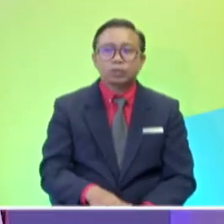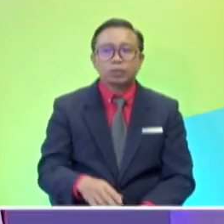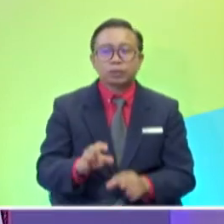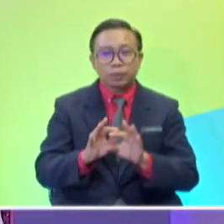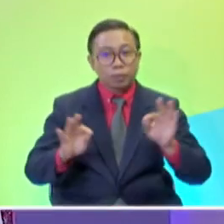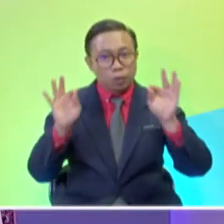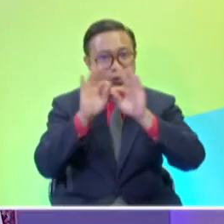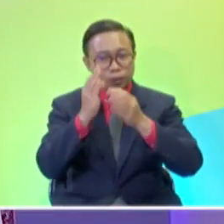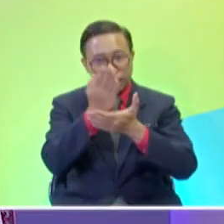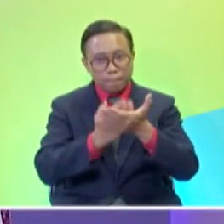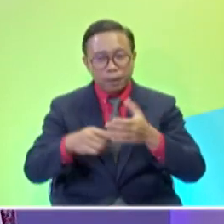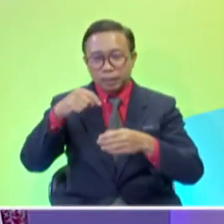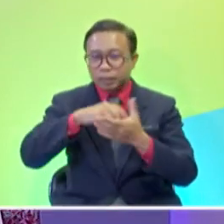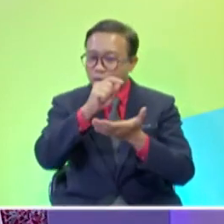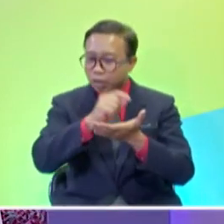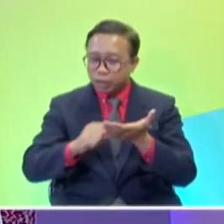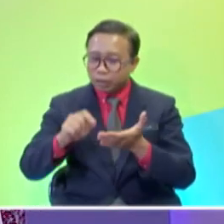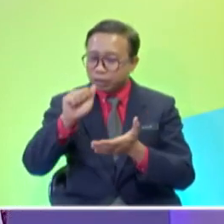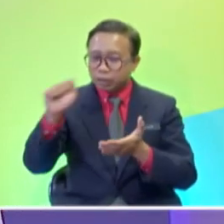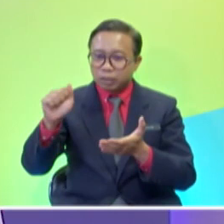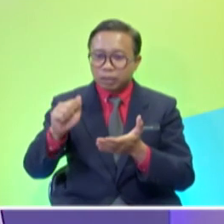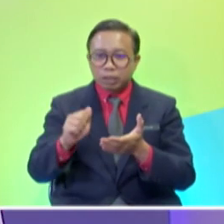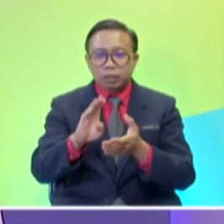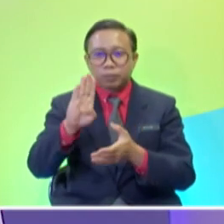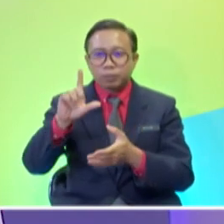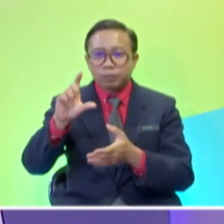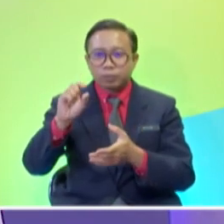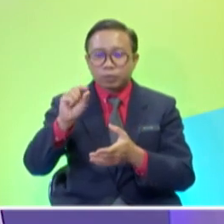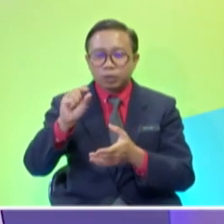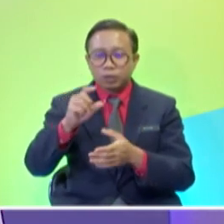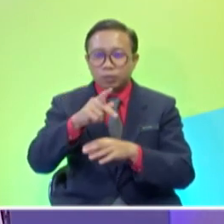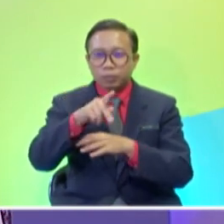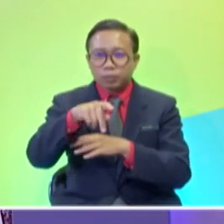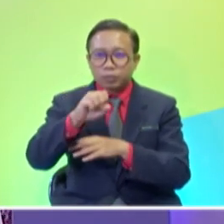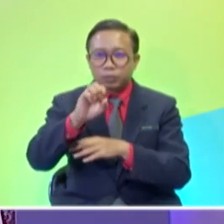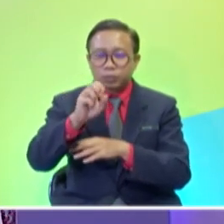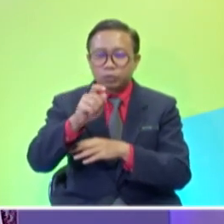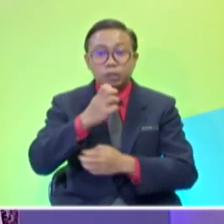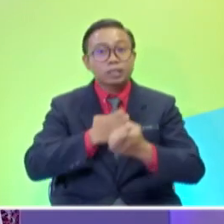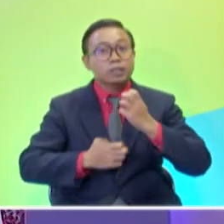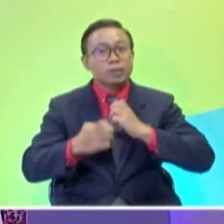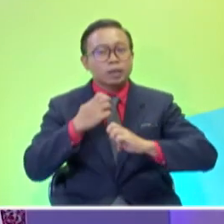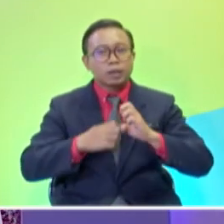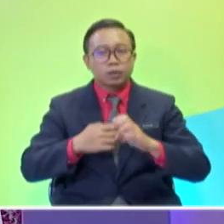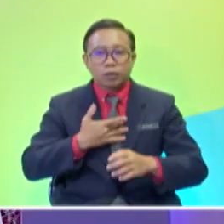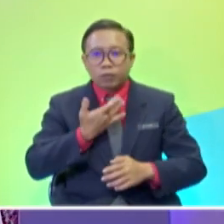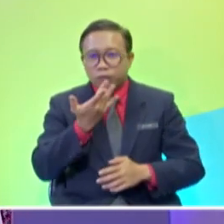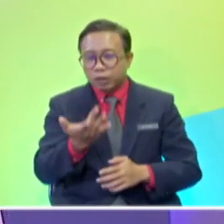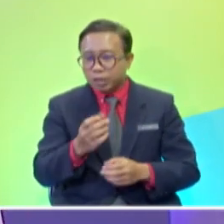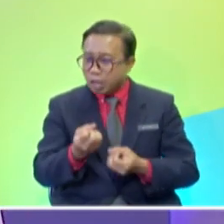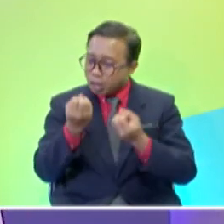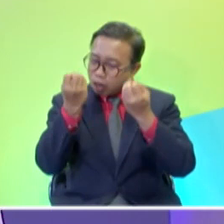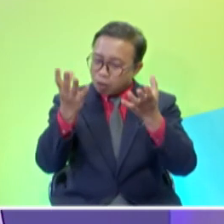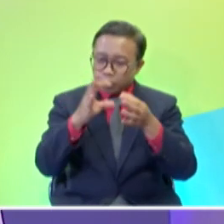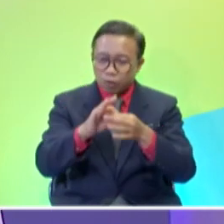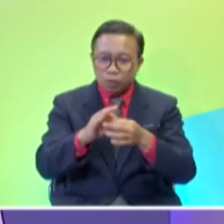important part in writing a blog post or any kind of writing to express your feelings. For example, she used a lot of